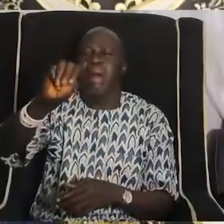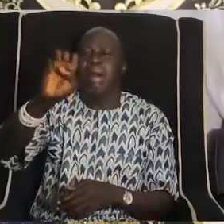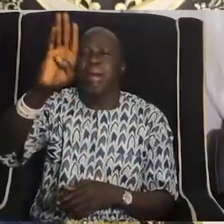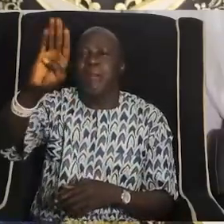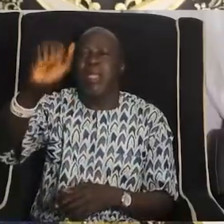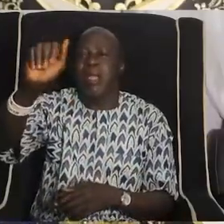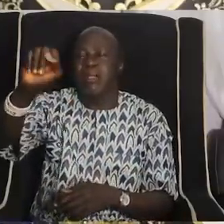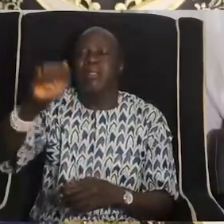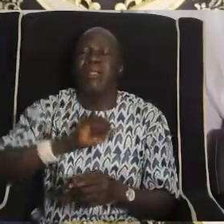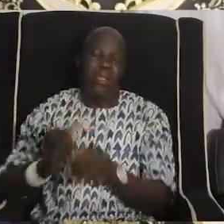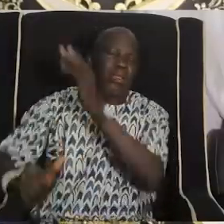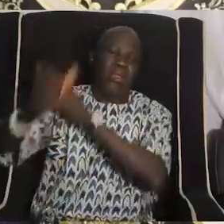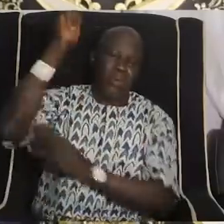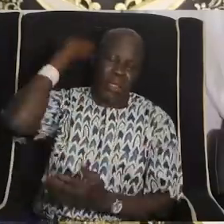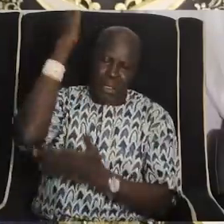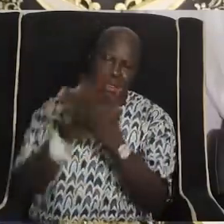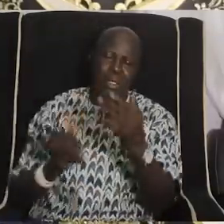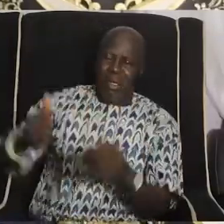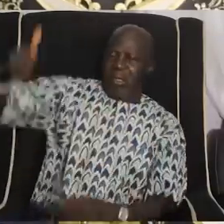been rejected for some time.